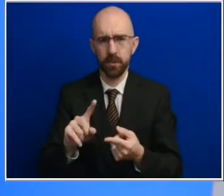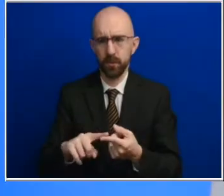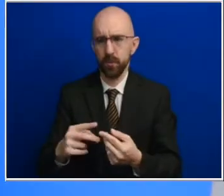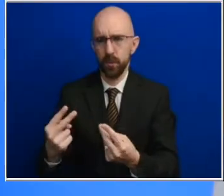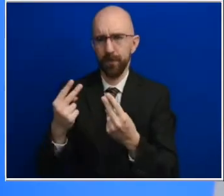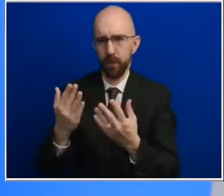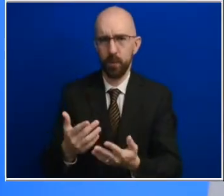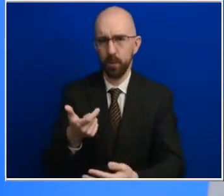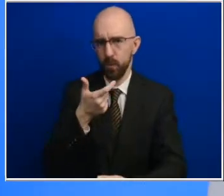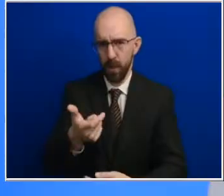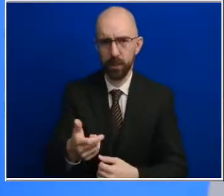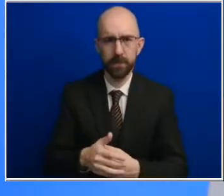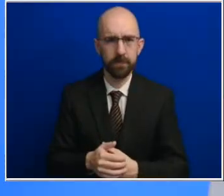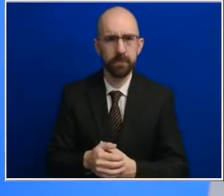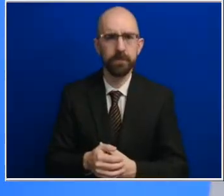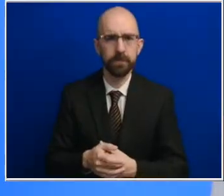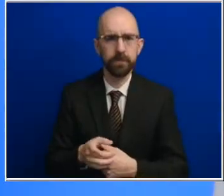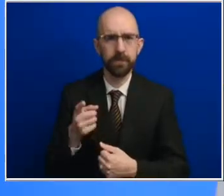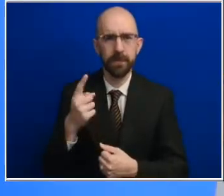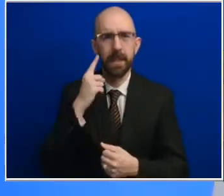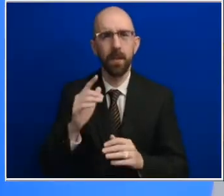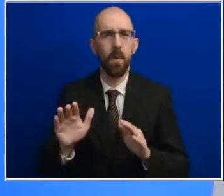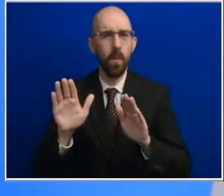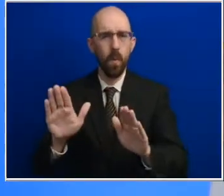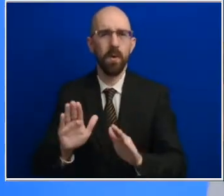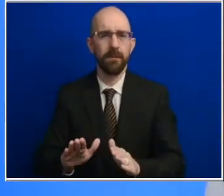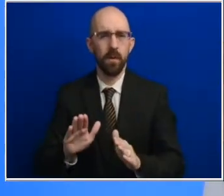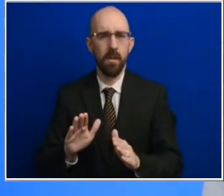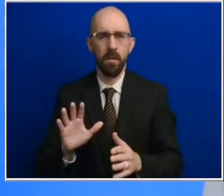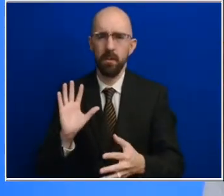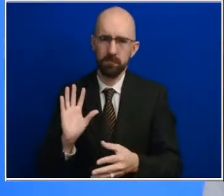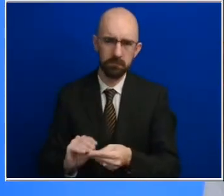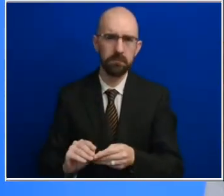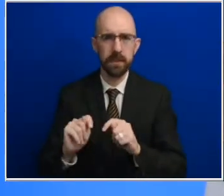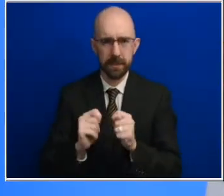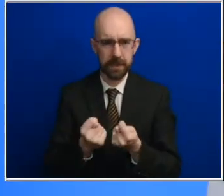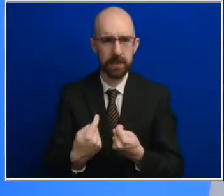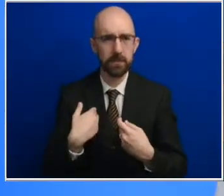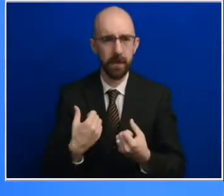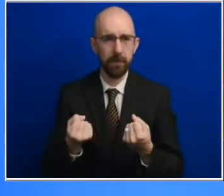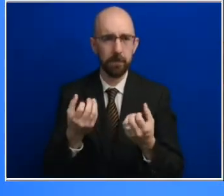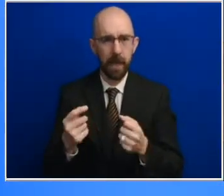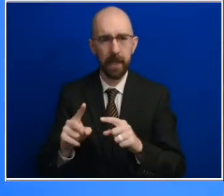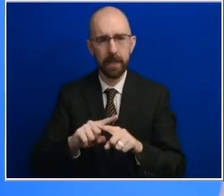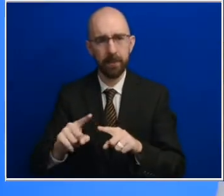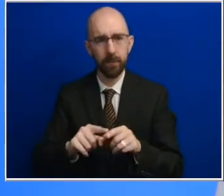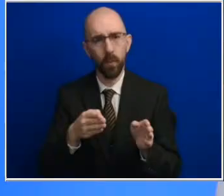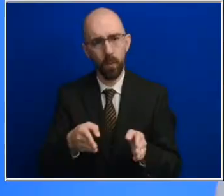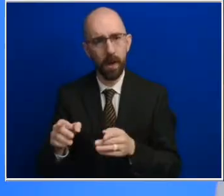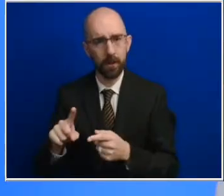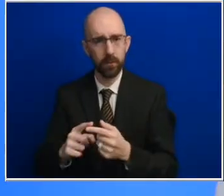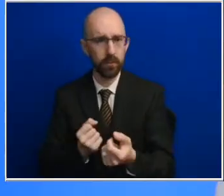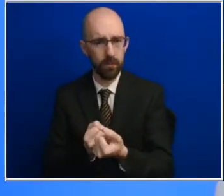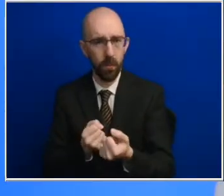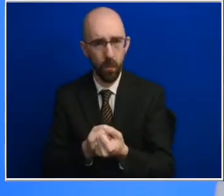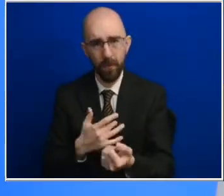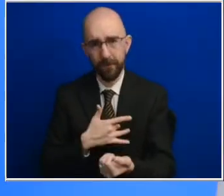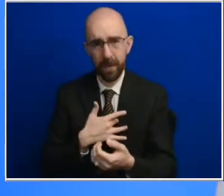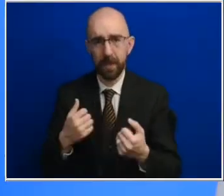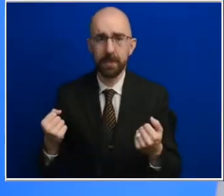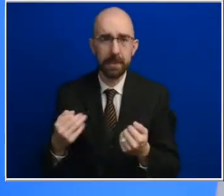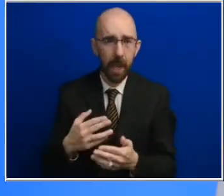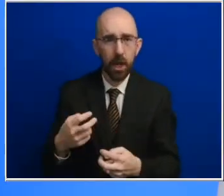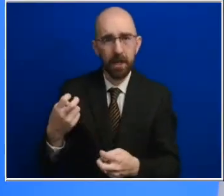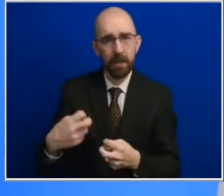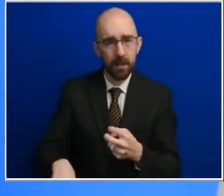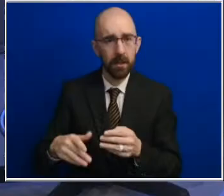that I think it's a really wonderful, comprehensive team, and we have a lot of ways to help support through what can feel like a really scary, difficult process, but we can really be